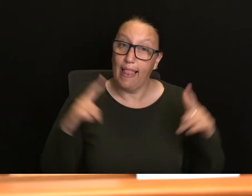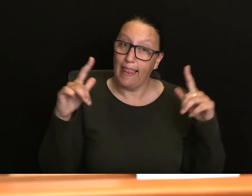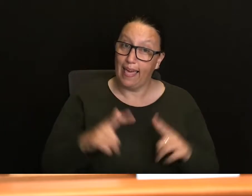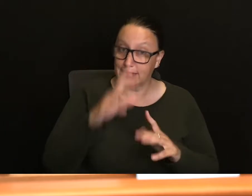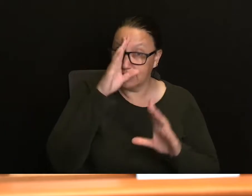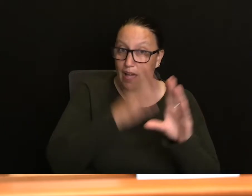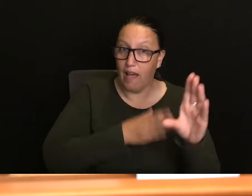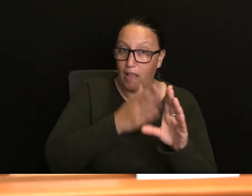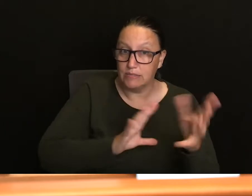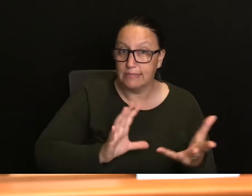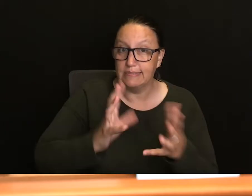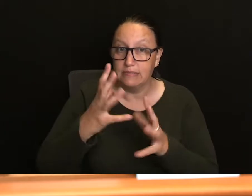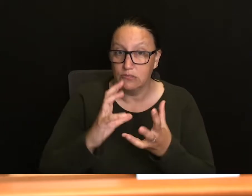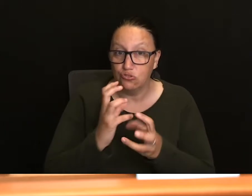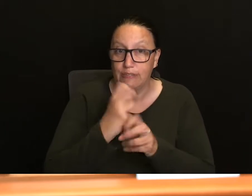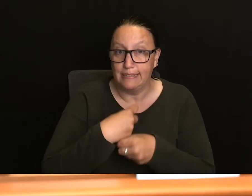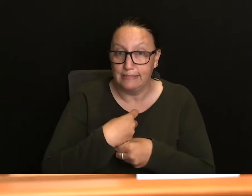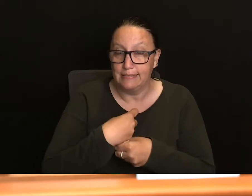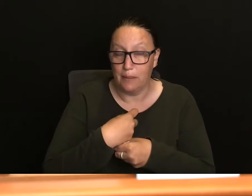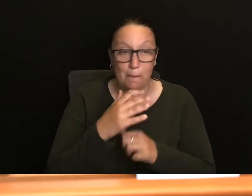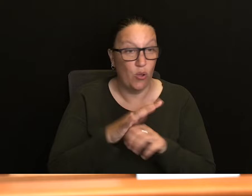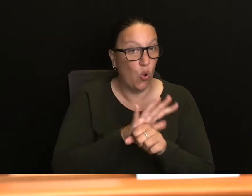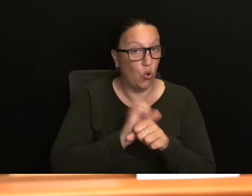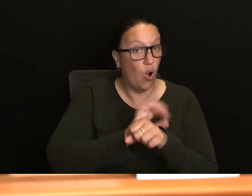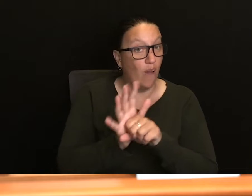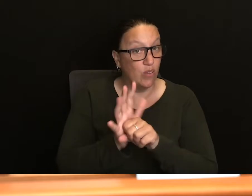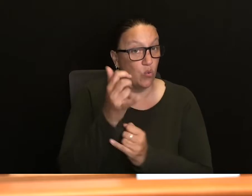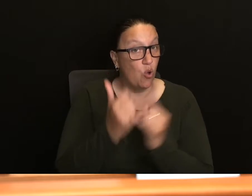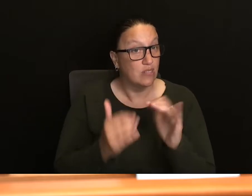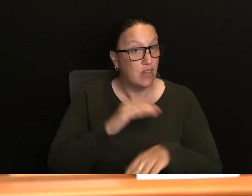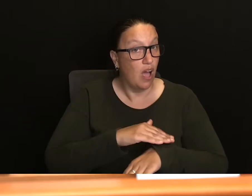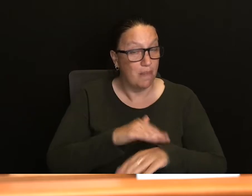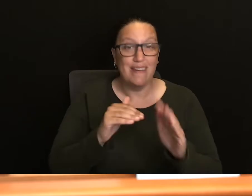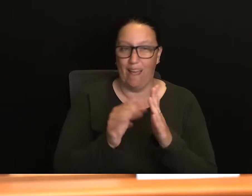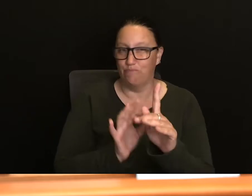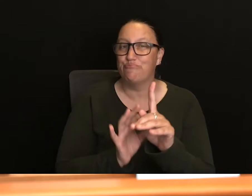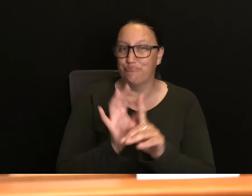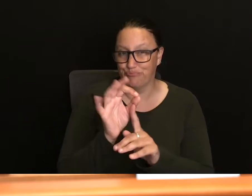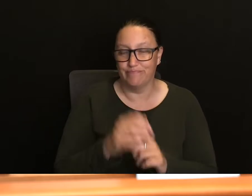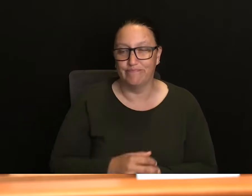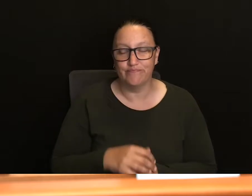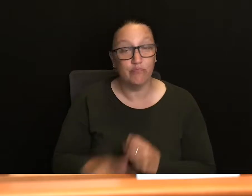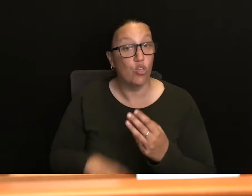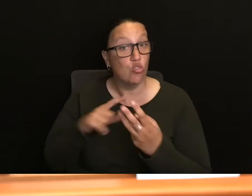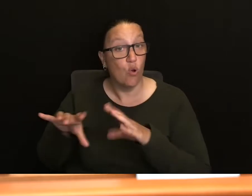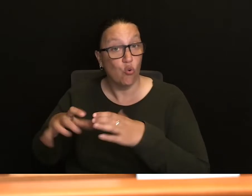down from the highs of COVID. Finally, we must not forget our older Australians, particularly perhaps those living in aged